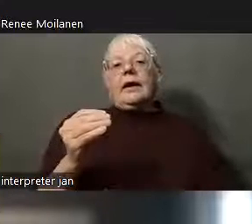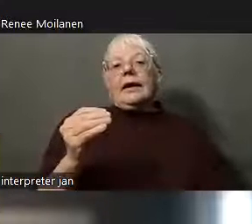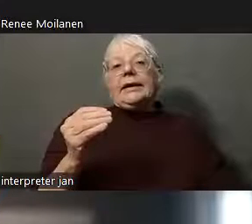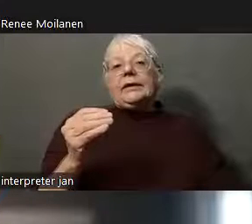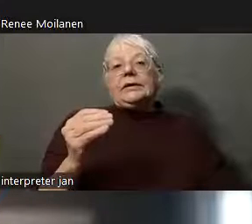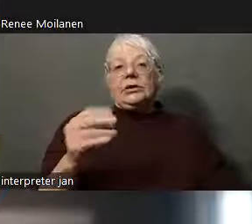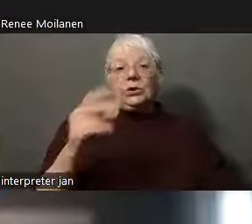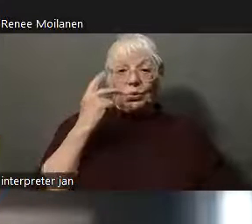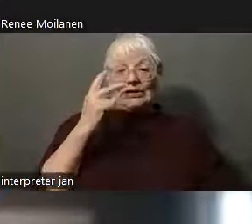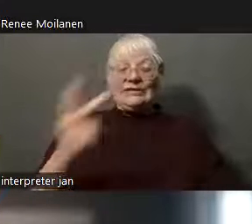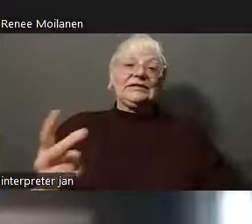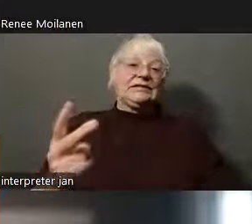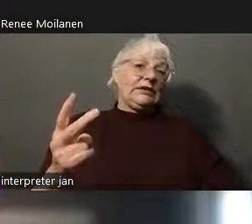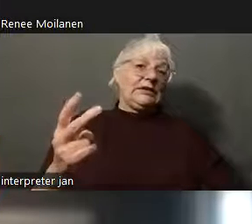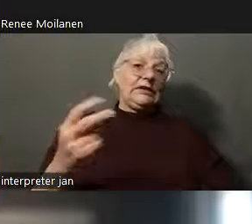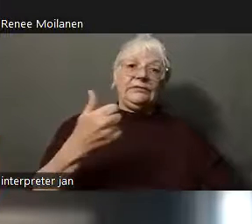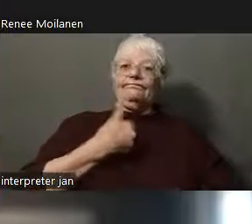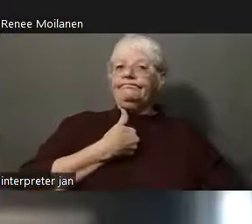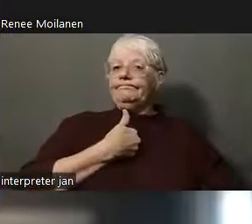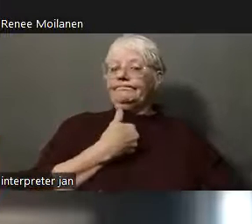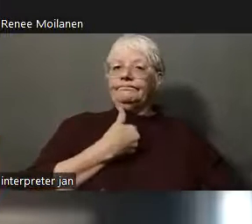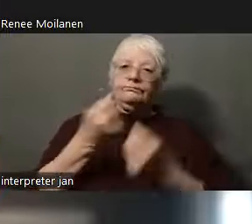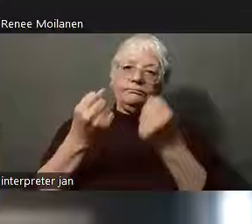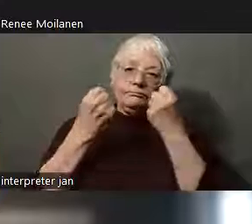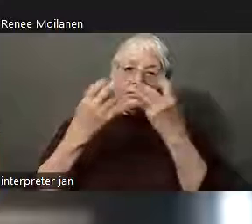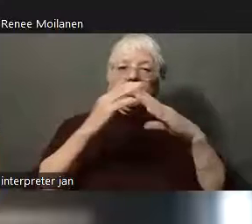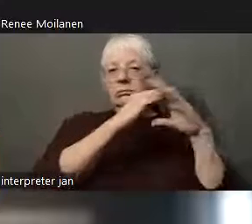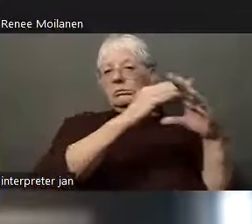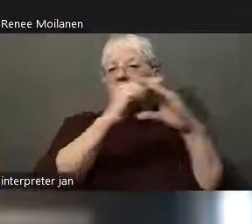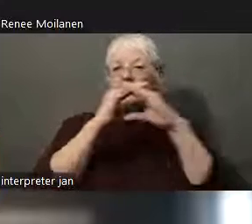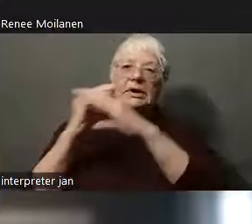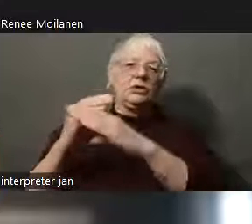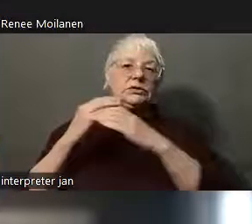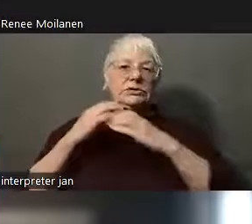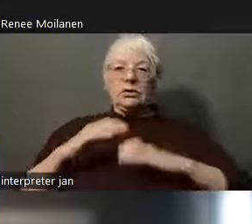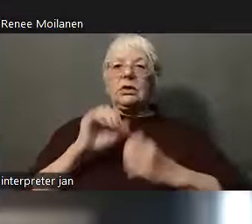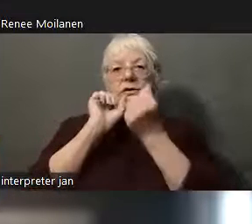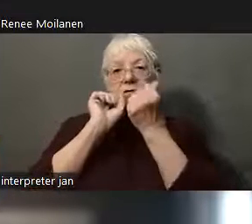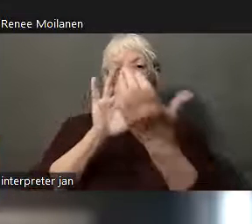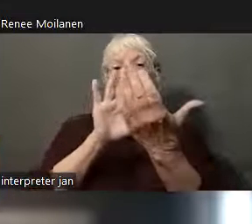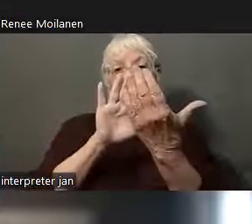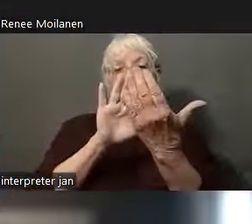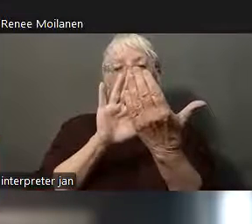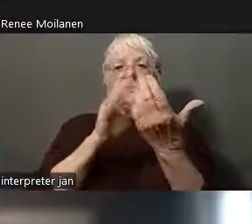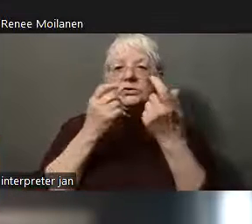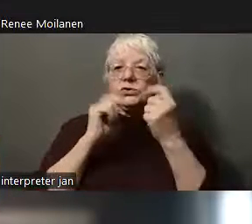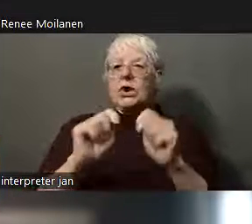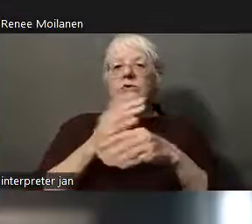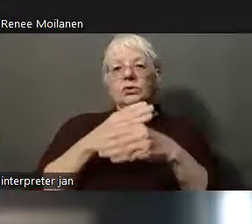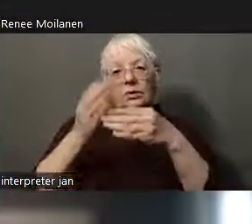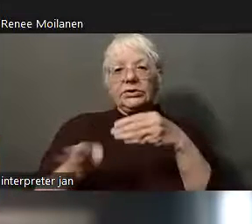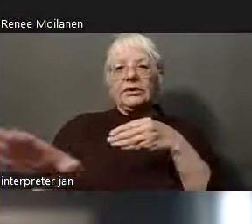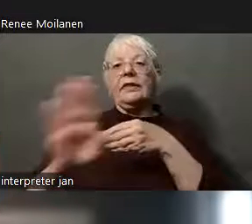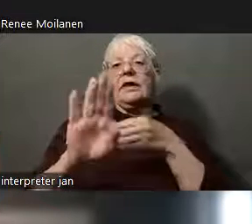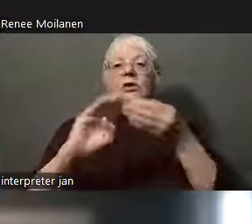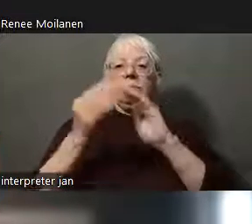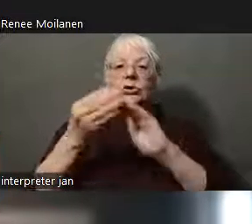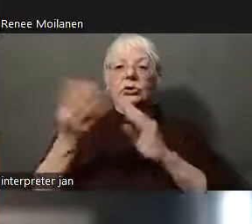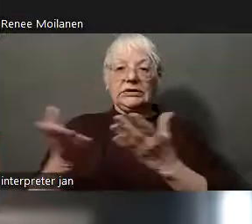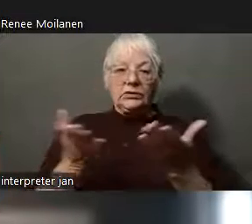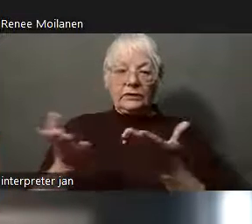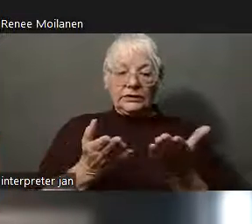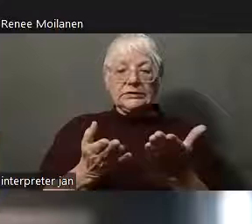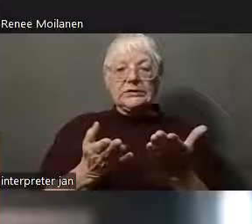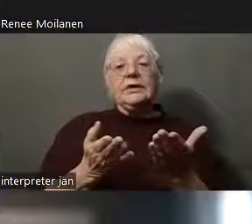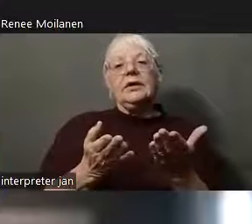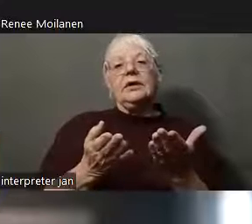see firsthand so many of the barriers that our clients face in trying to complete their community service,